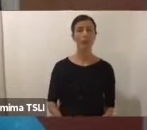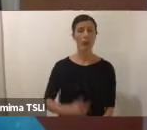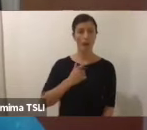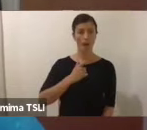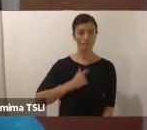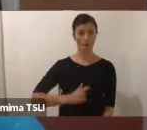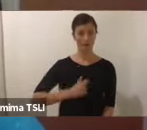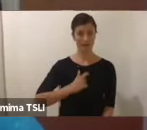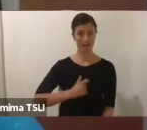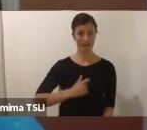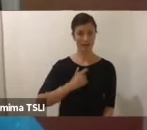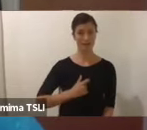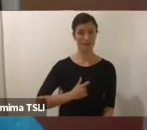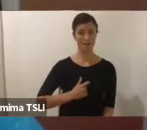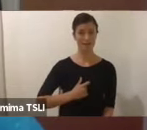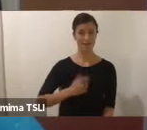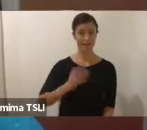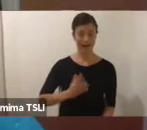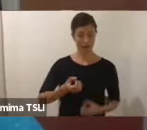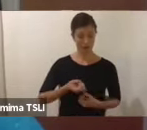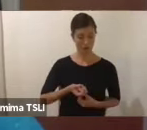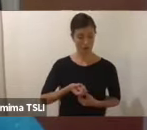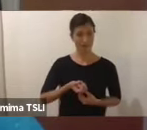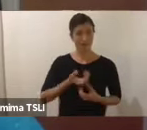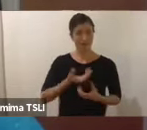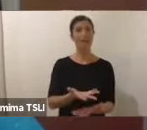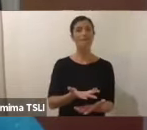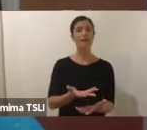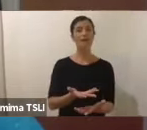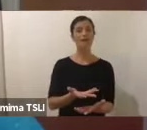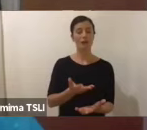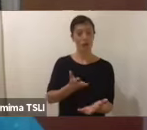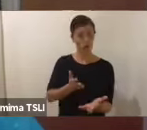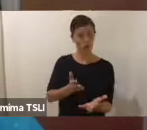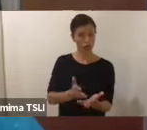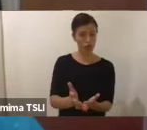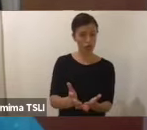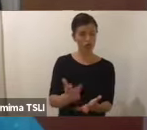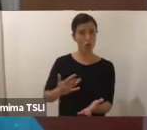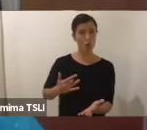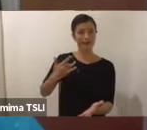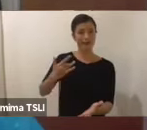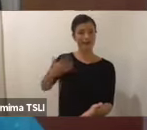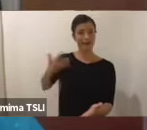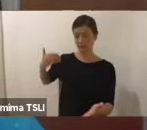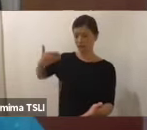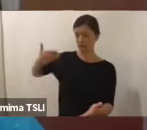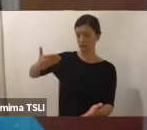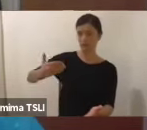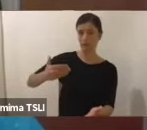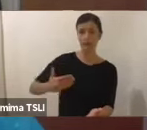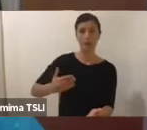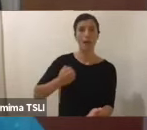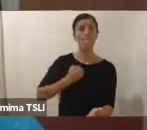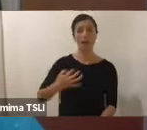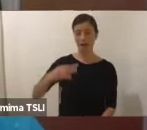my possessions and my merit in all three ways i give